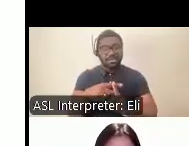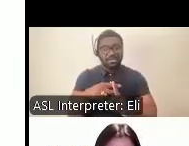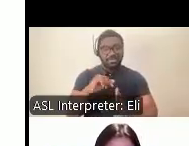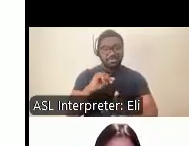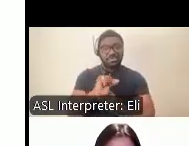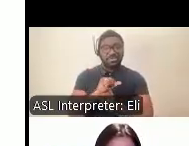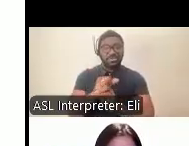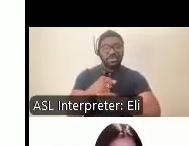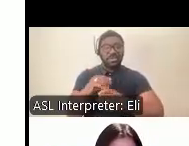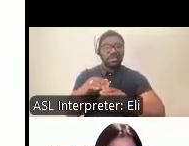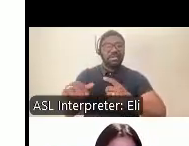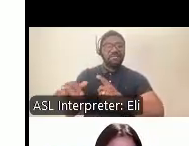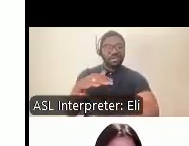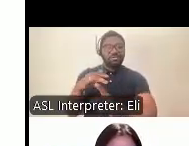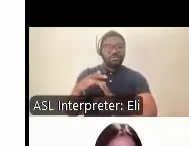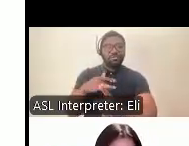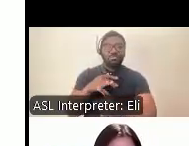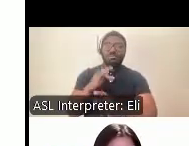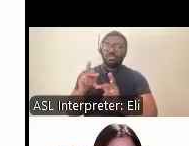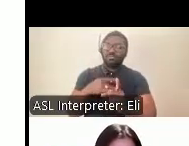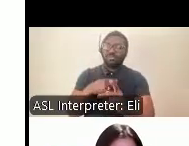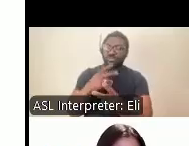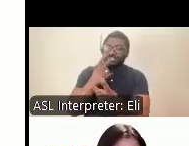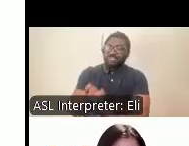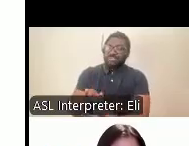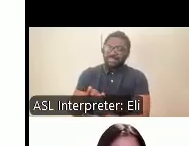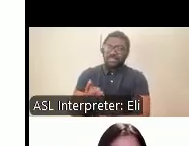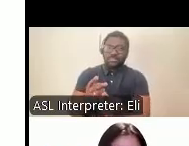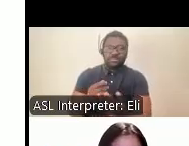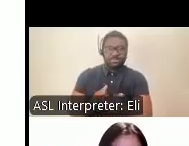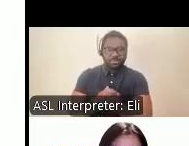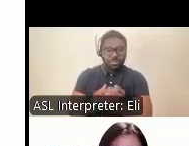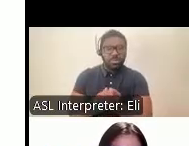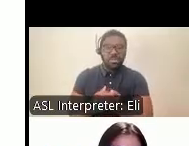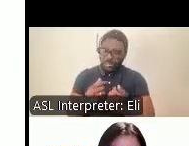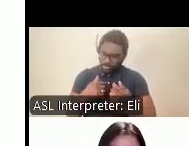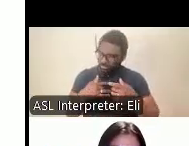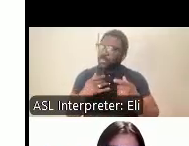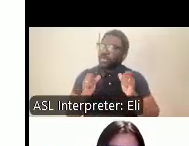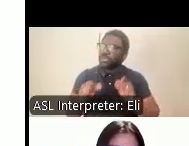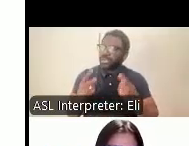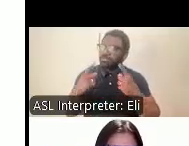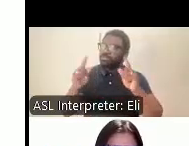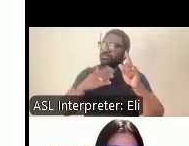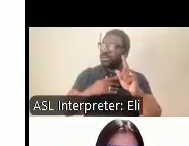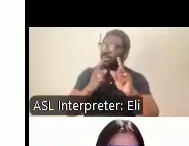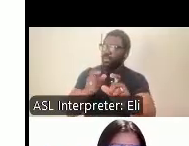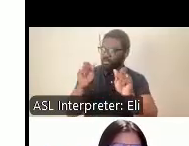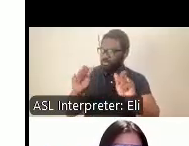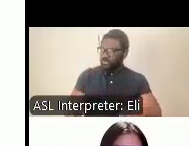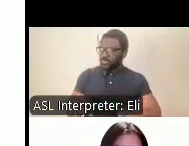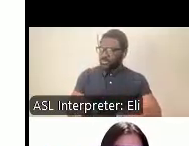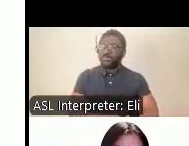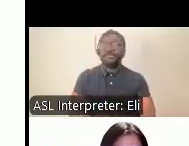feel seen, supported, and capable of achieving their goals. Next slide.